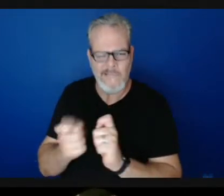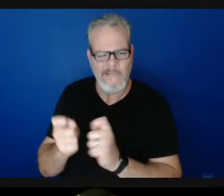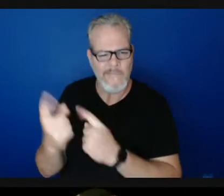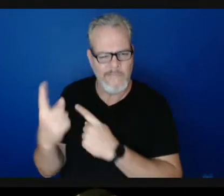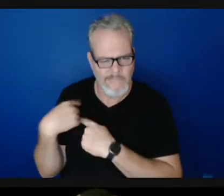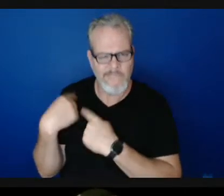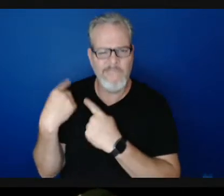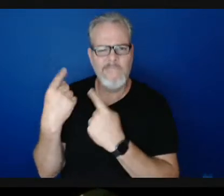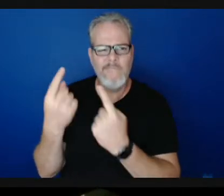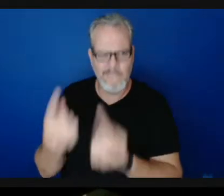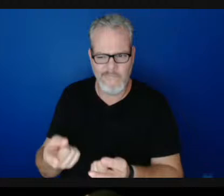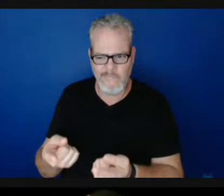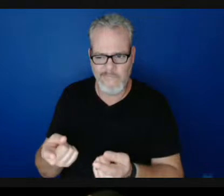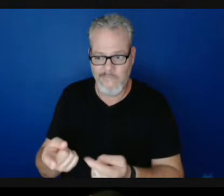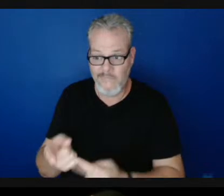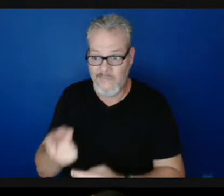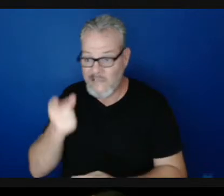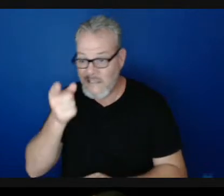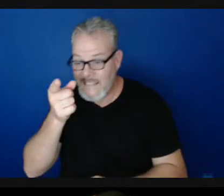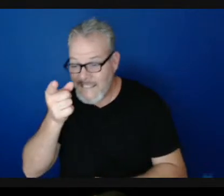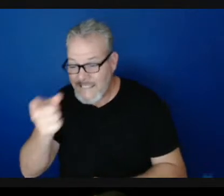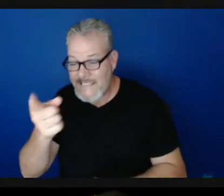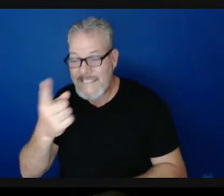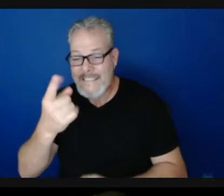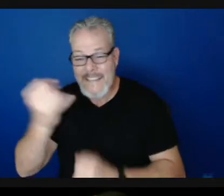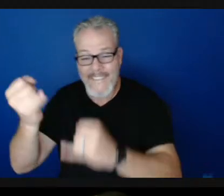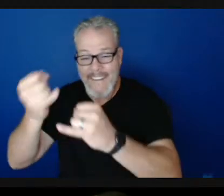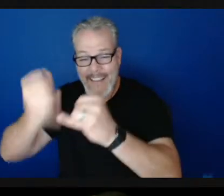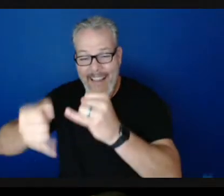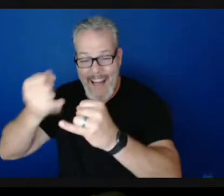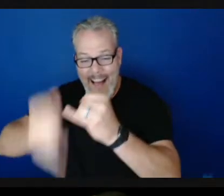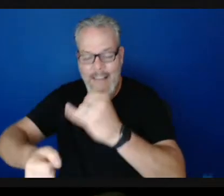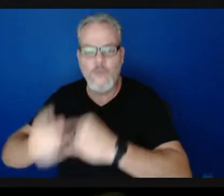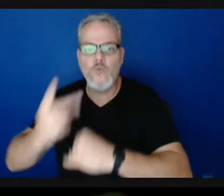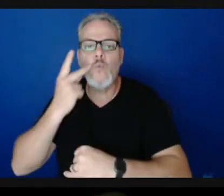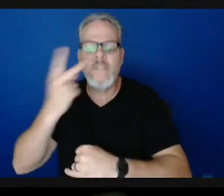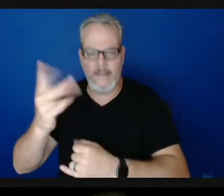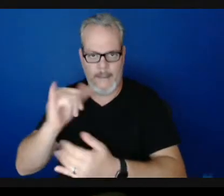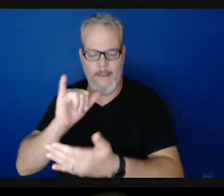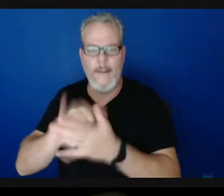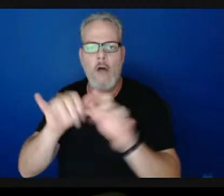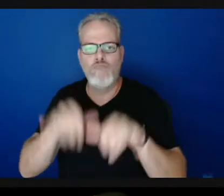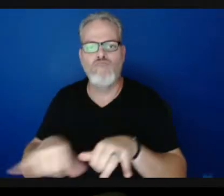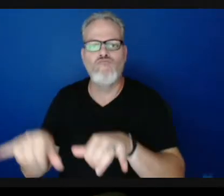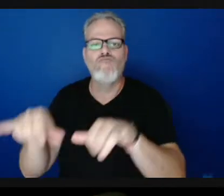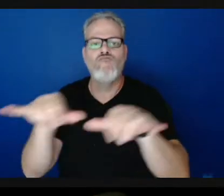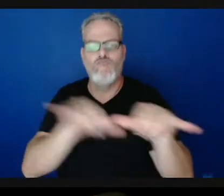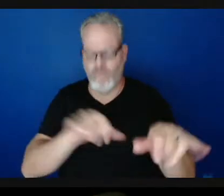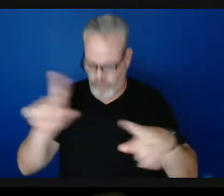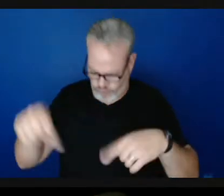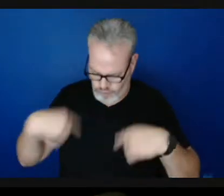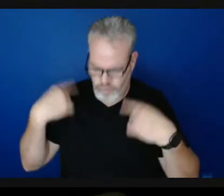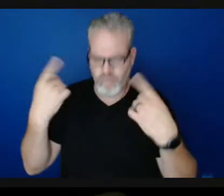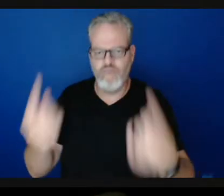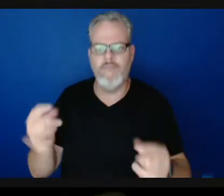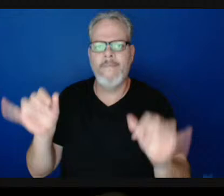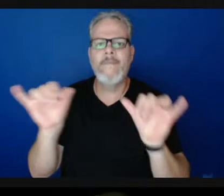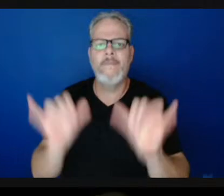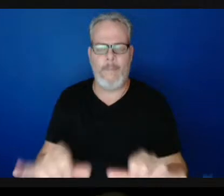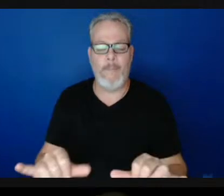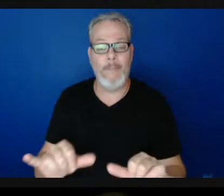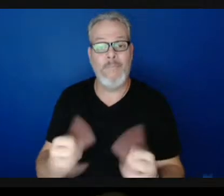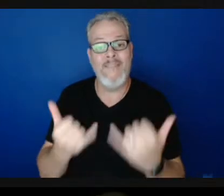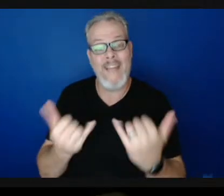decrease right in here means anything, but if anything, the trend has been one of contraction within this noise here. And we'll just wait to see